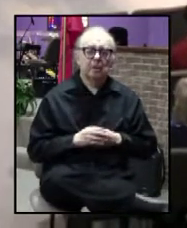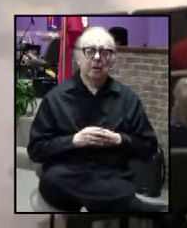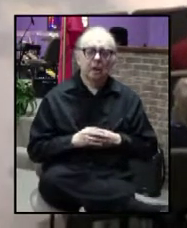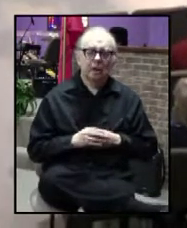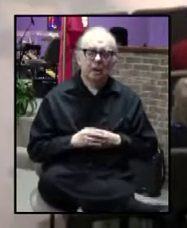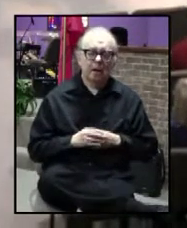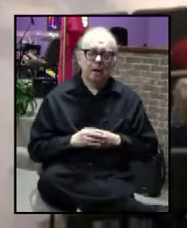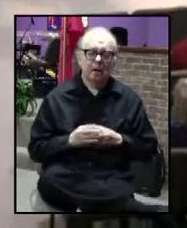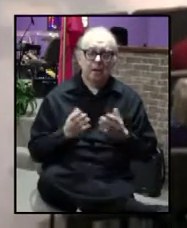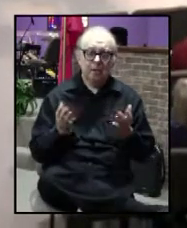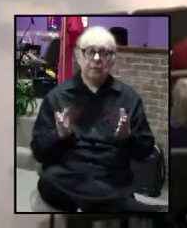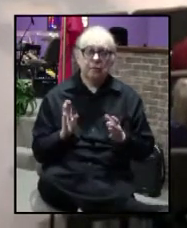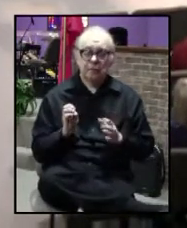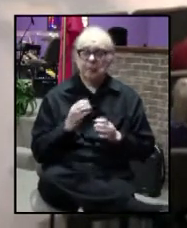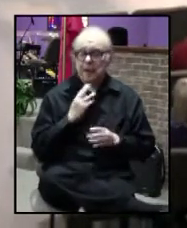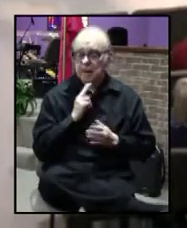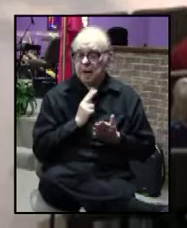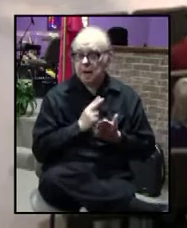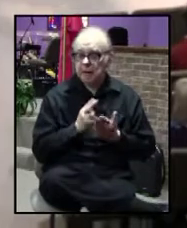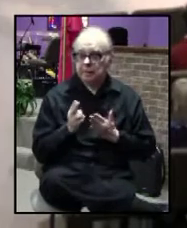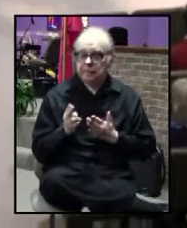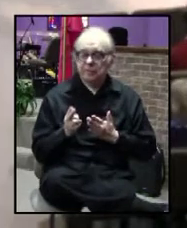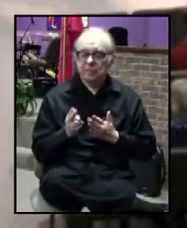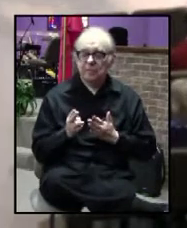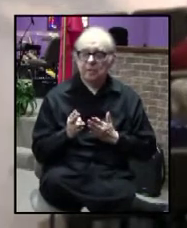But I want you to be honest.